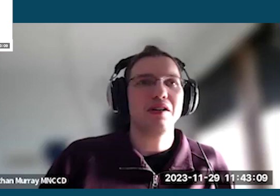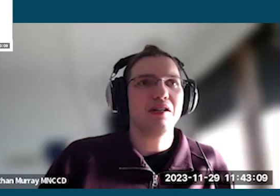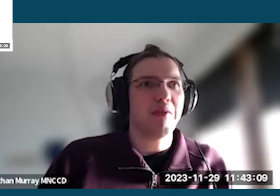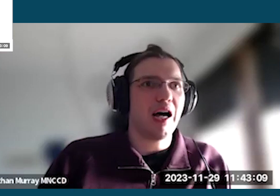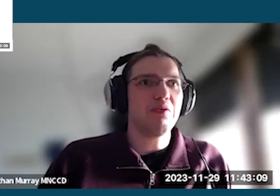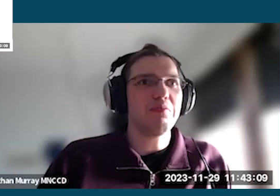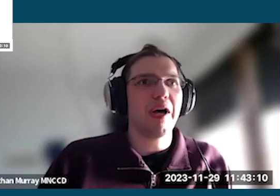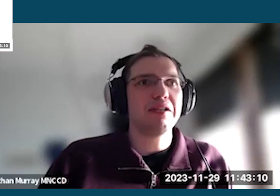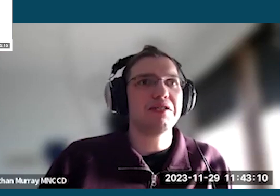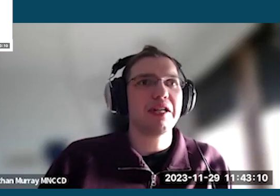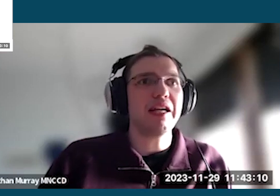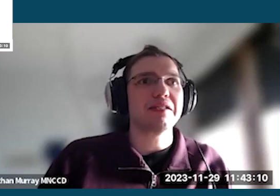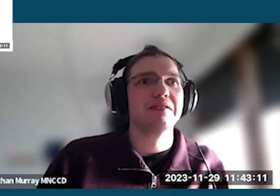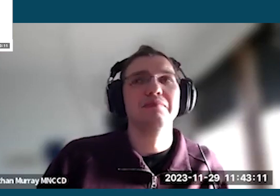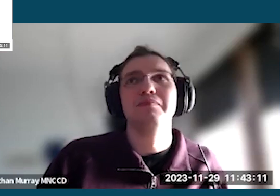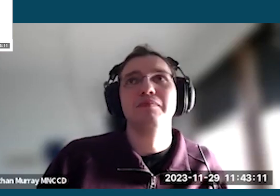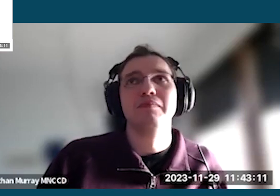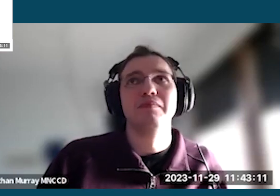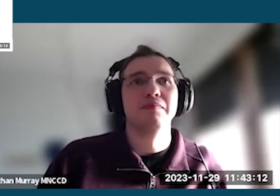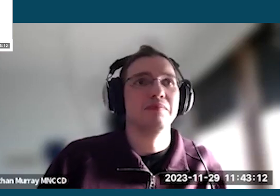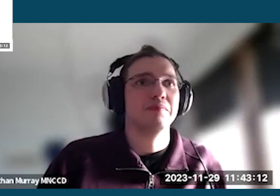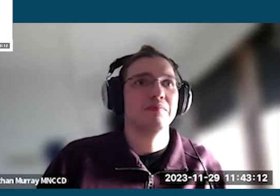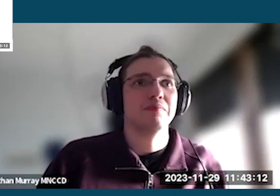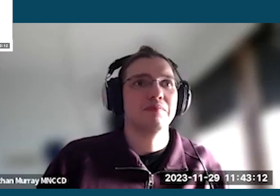And I will pass it to Kate.